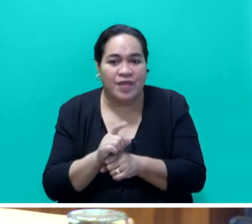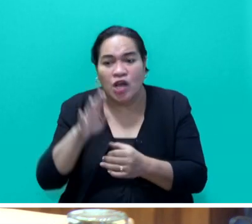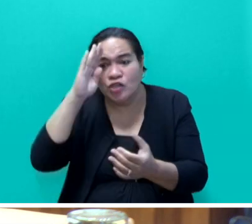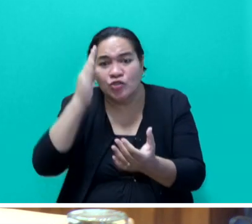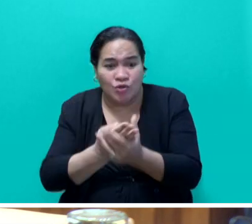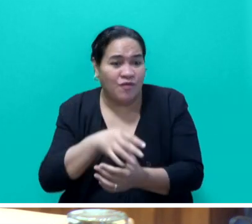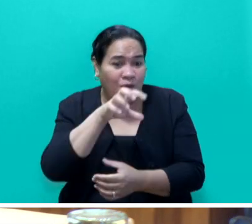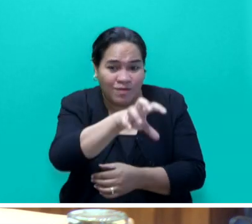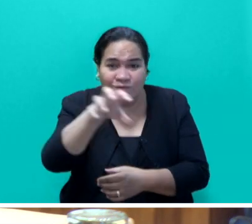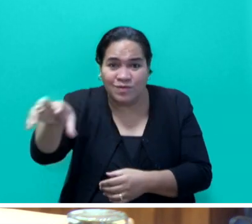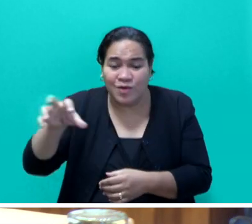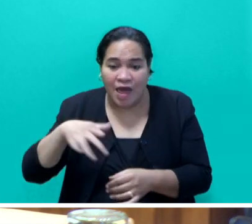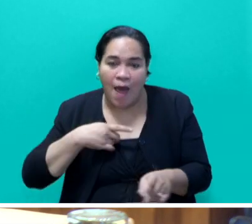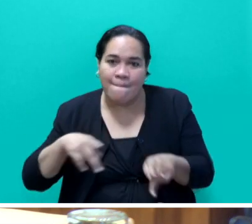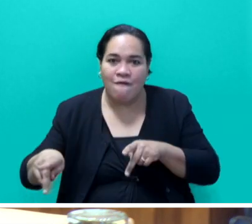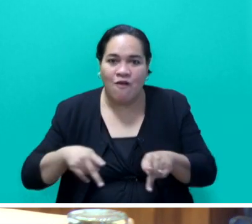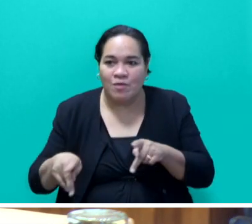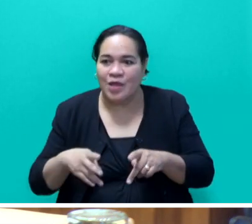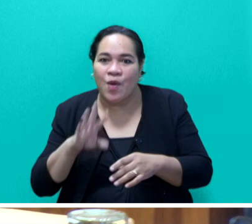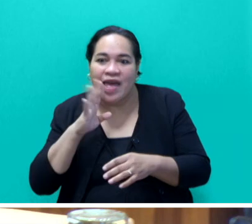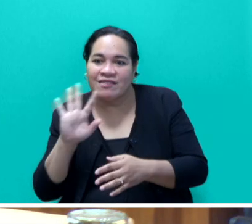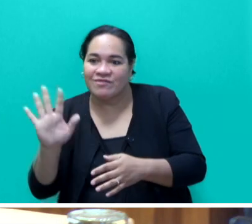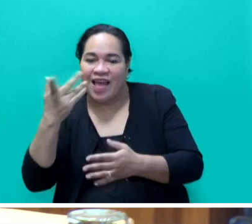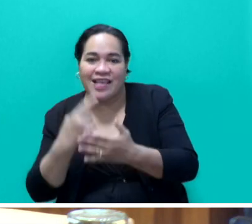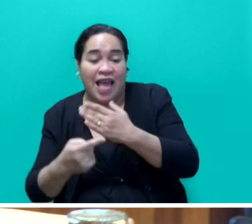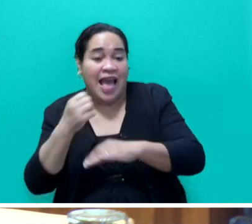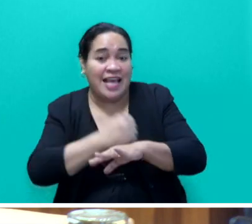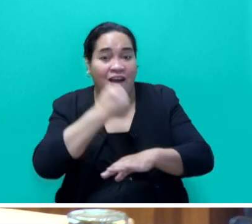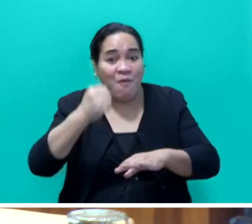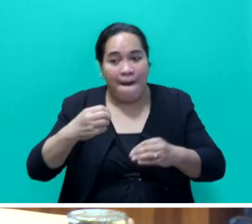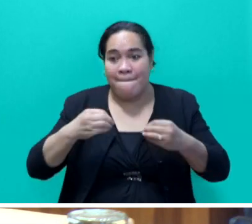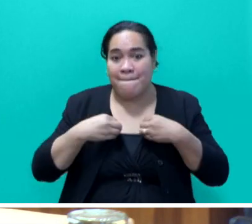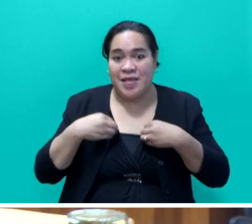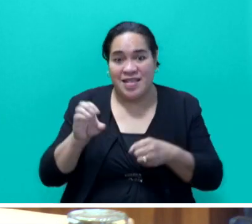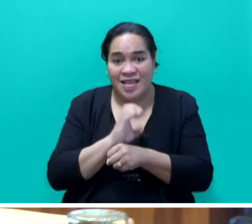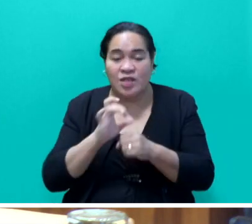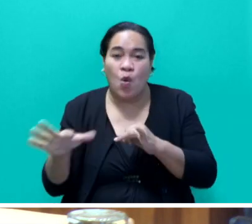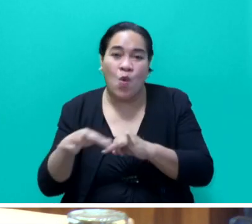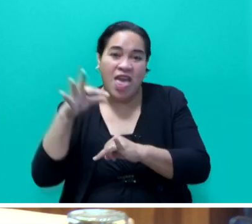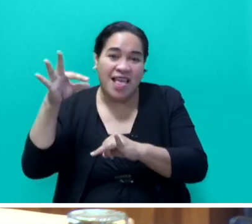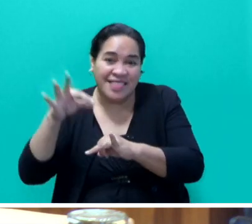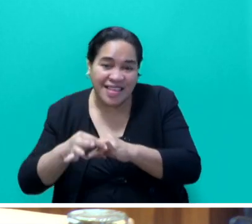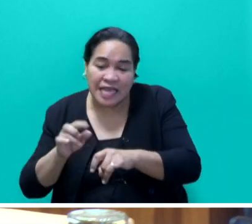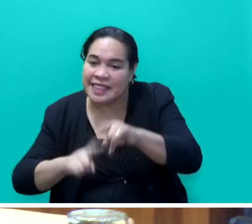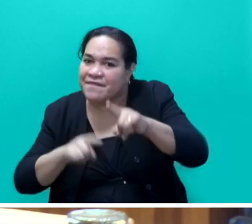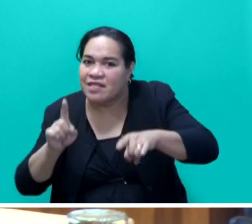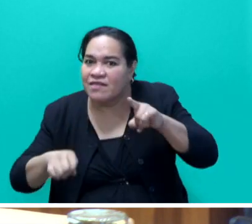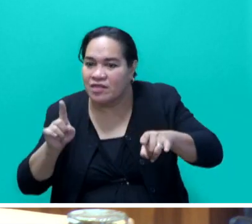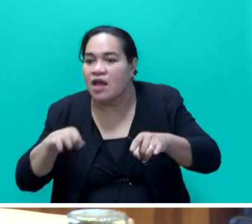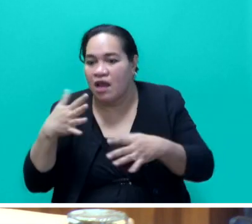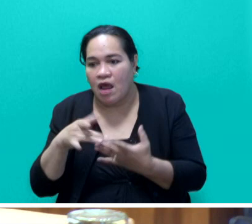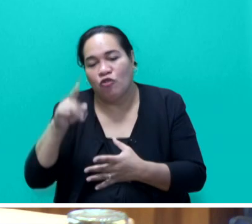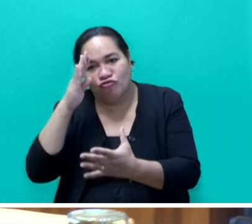multicultural centers are performing at events organized by the government, businesses, or at weddings and other functions to earn a